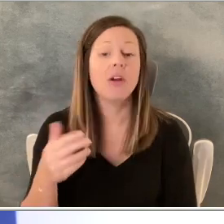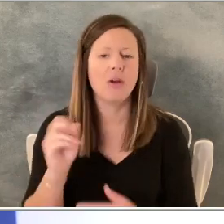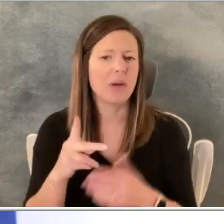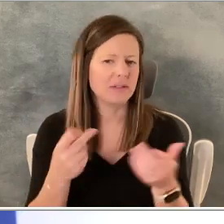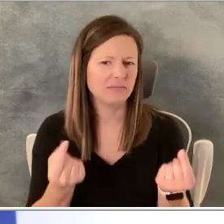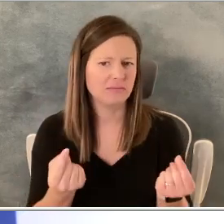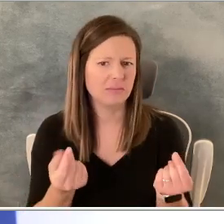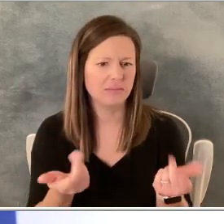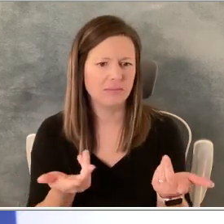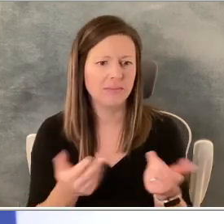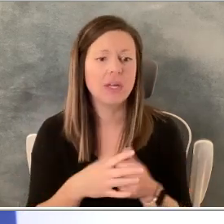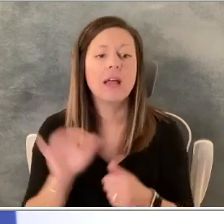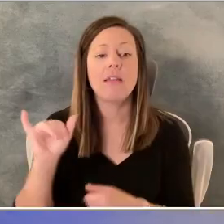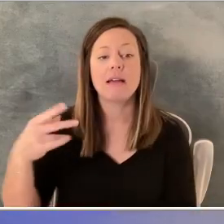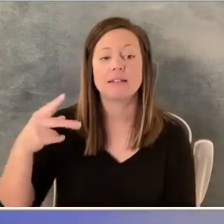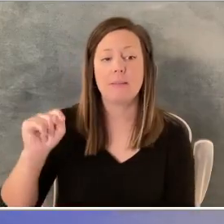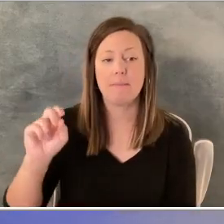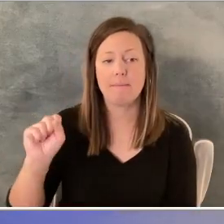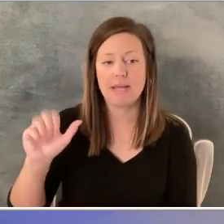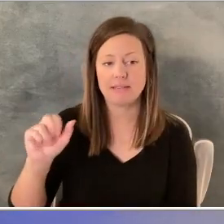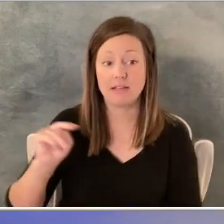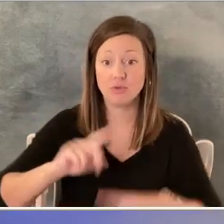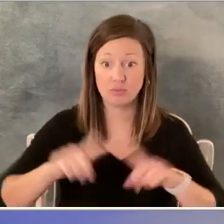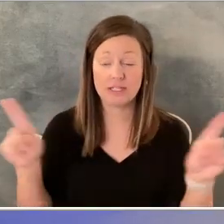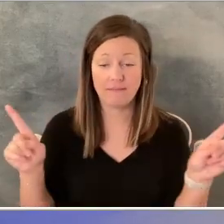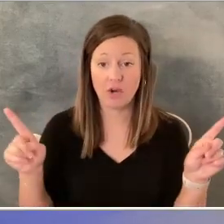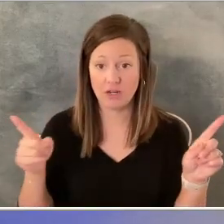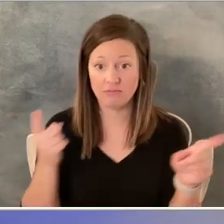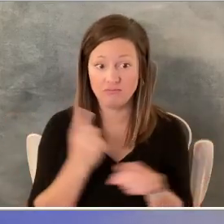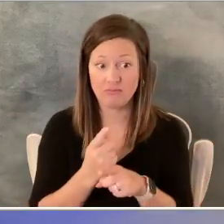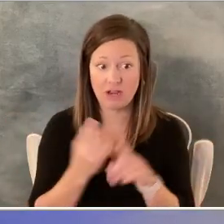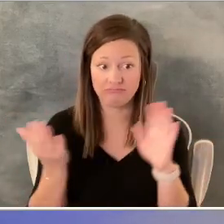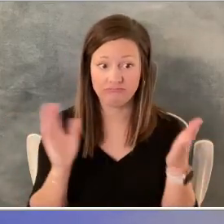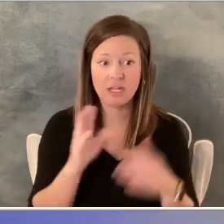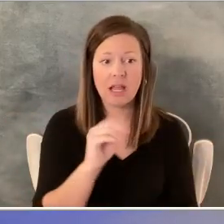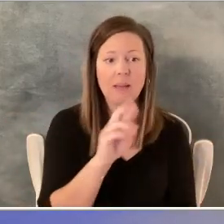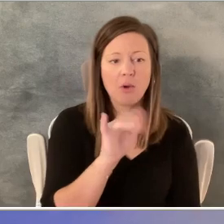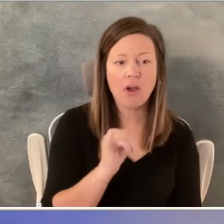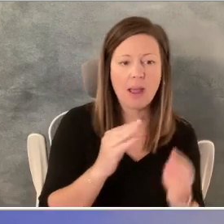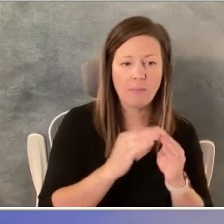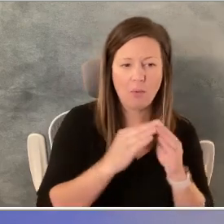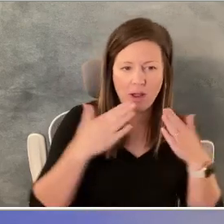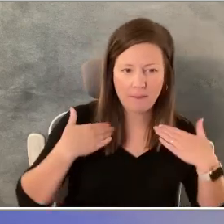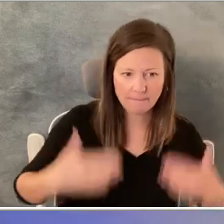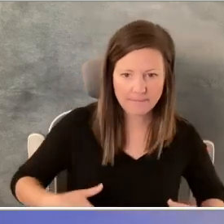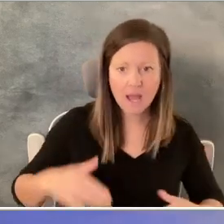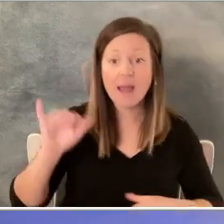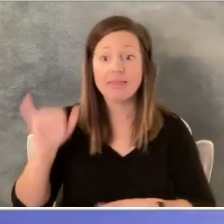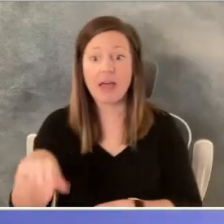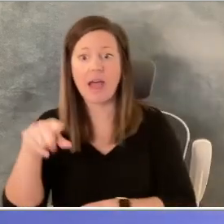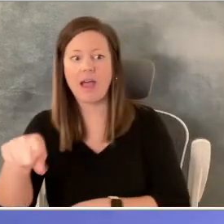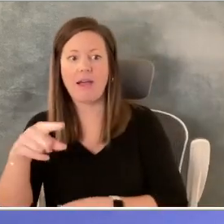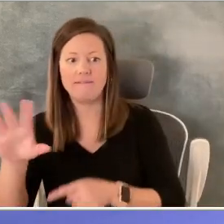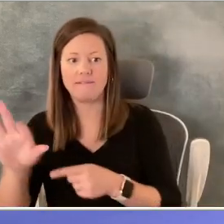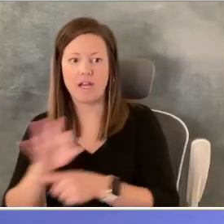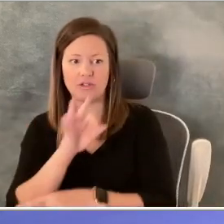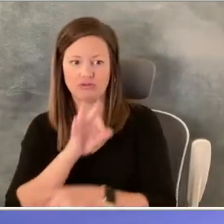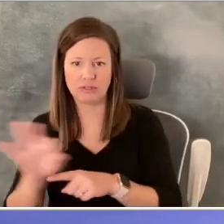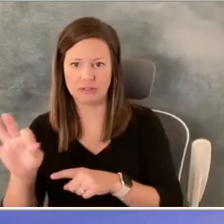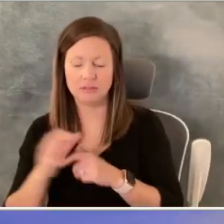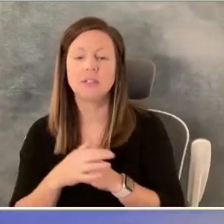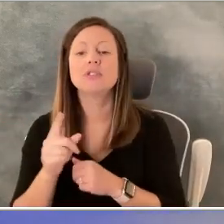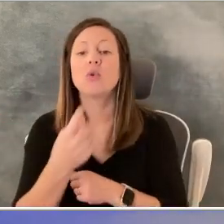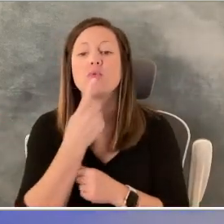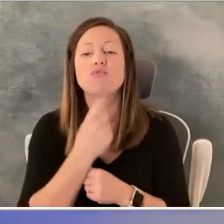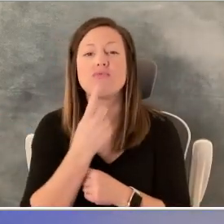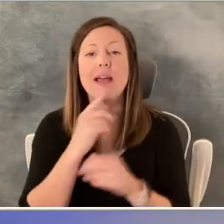this is the PET scan. So very different than the MRI, where the MRI is actually looking at anatomy. This is looking at function. So what's lighting up here in red